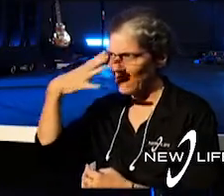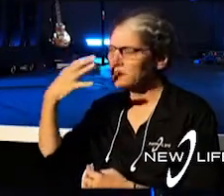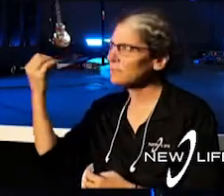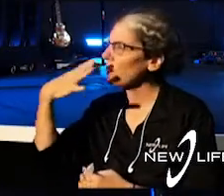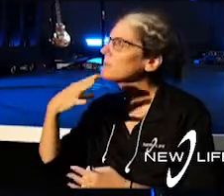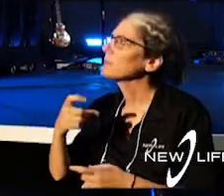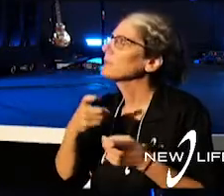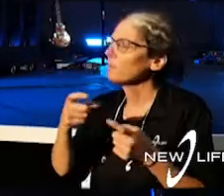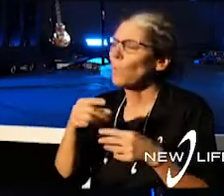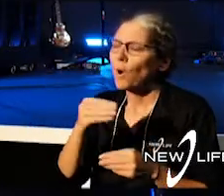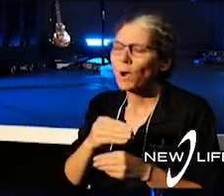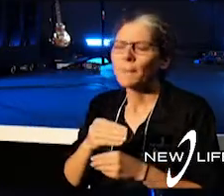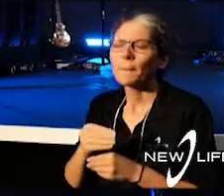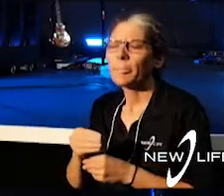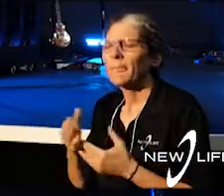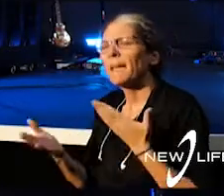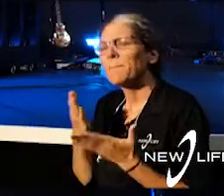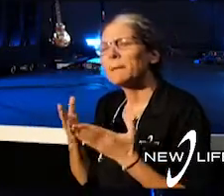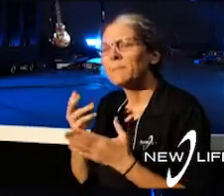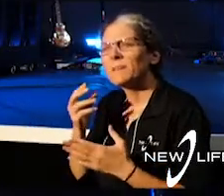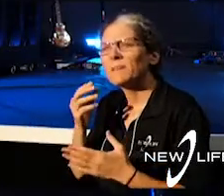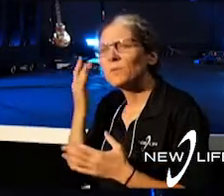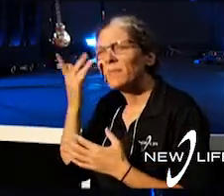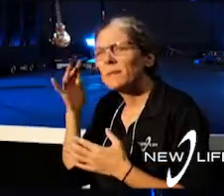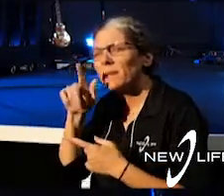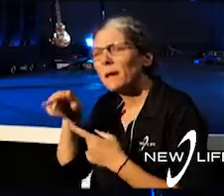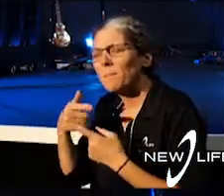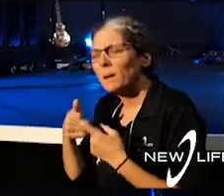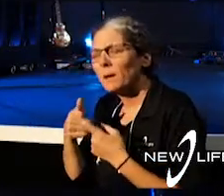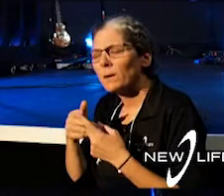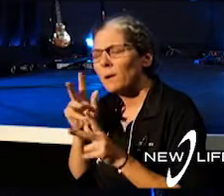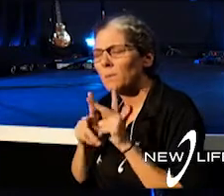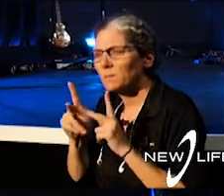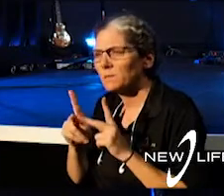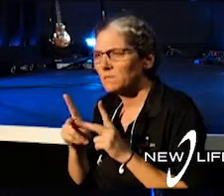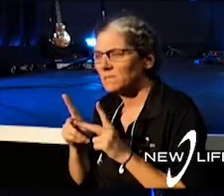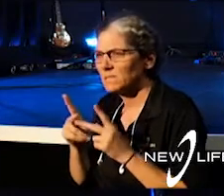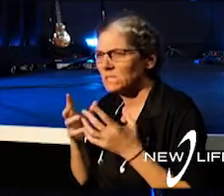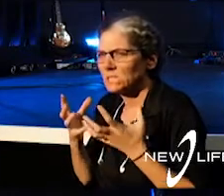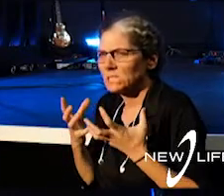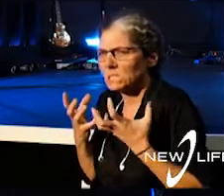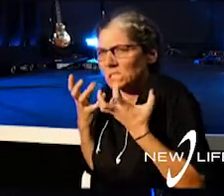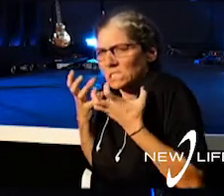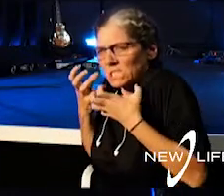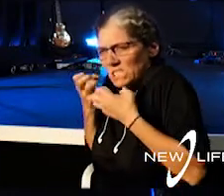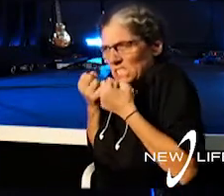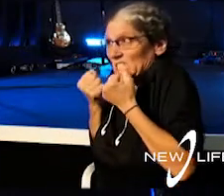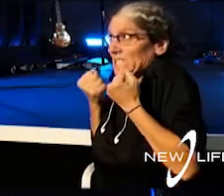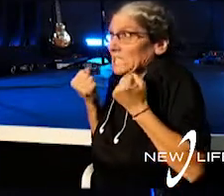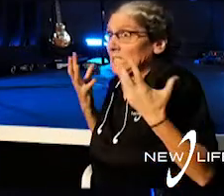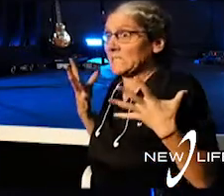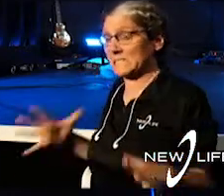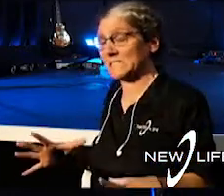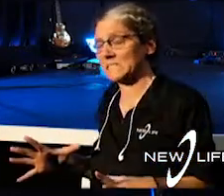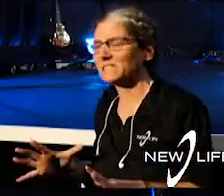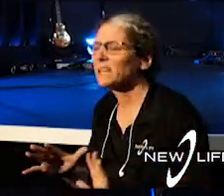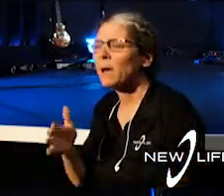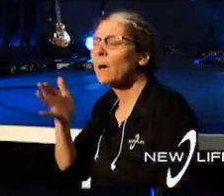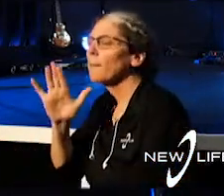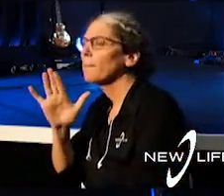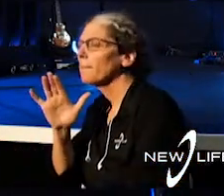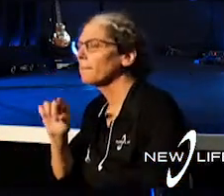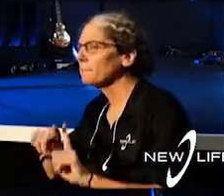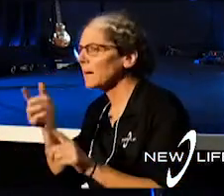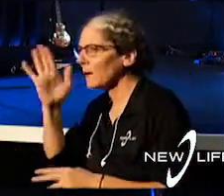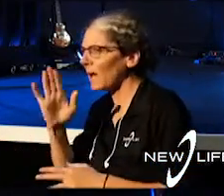did makes you so angry, he gives more grace. The simplest definition of grace that I've heard